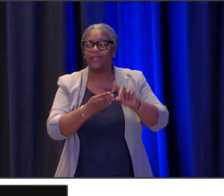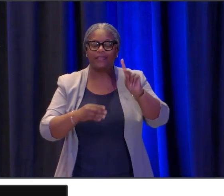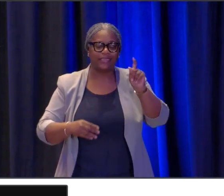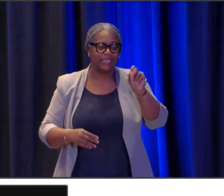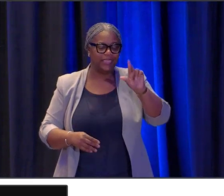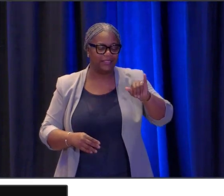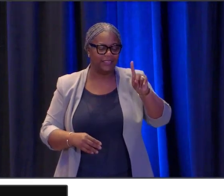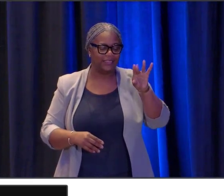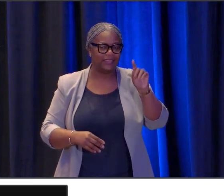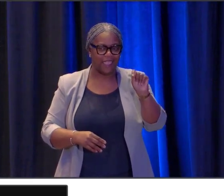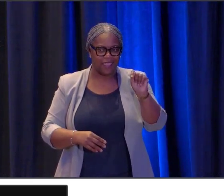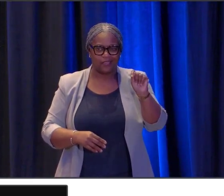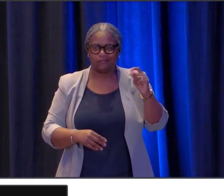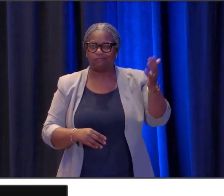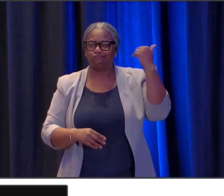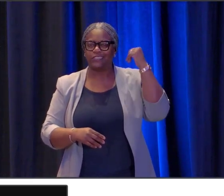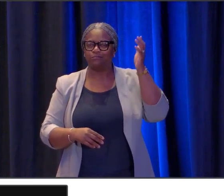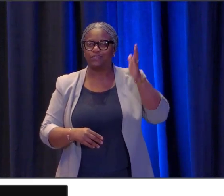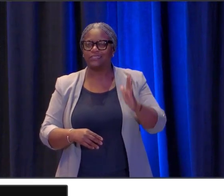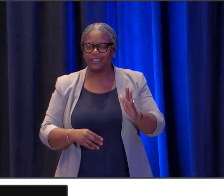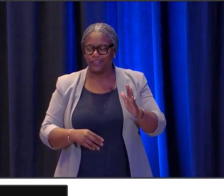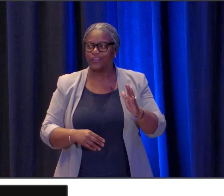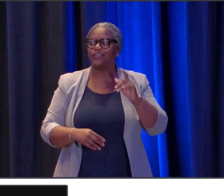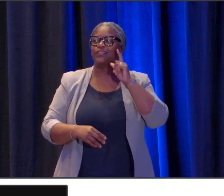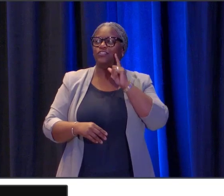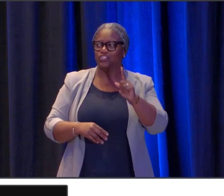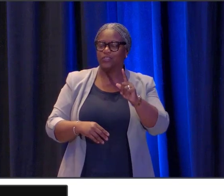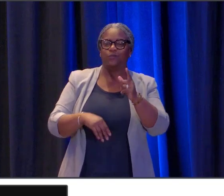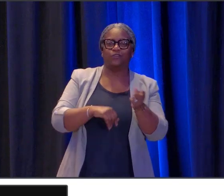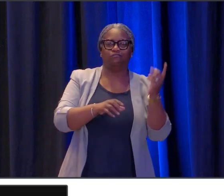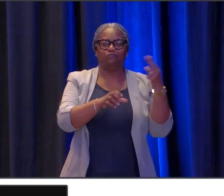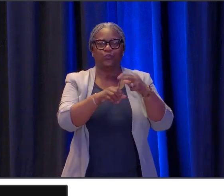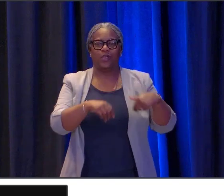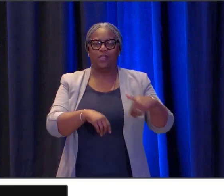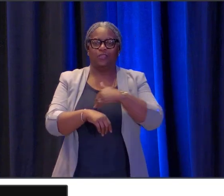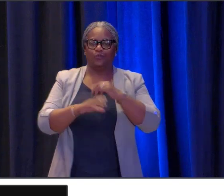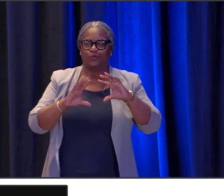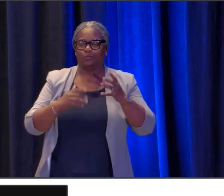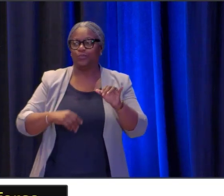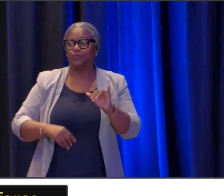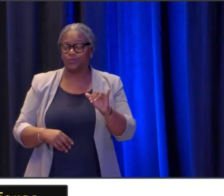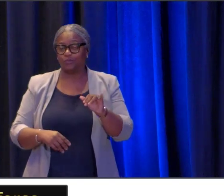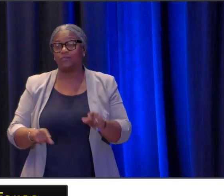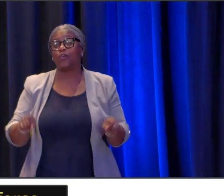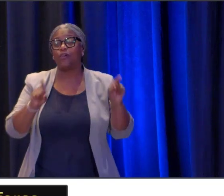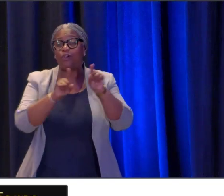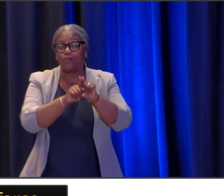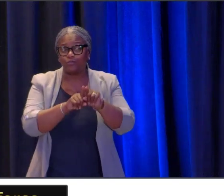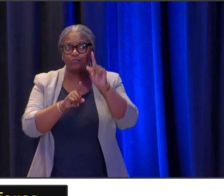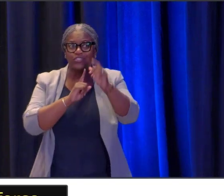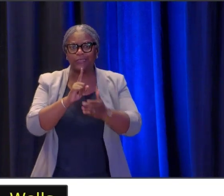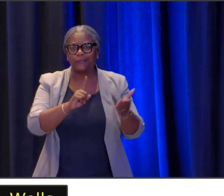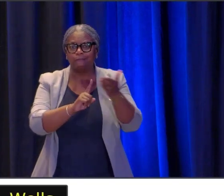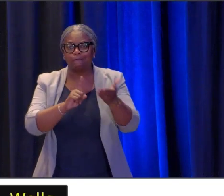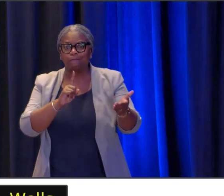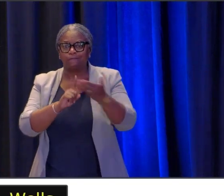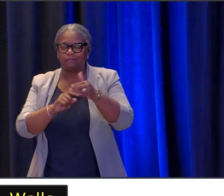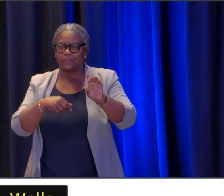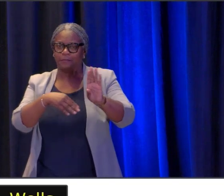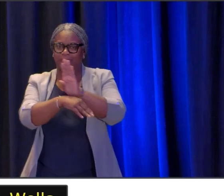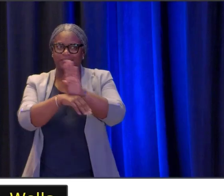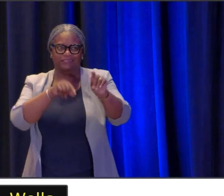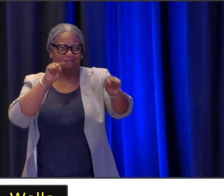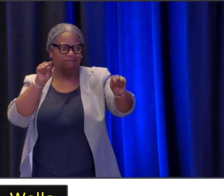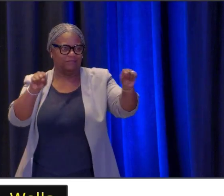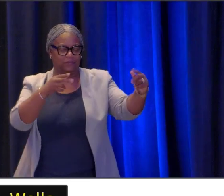that task force. She's going to lose her influence, right, with these corporations, right? And